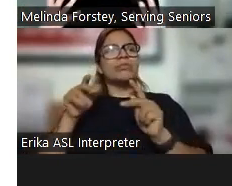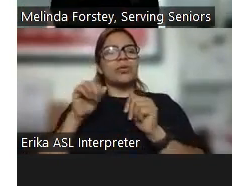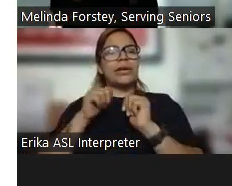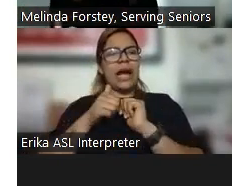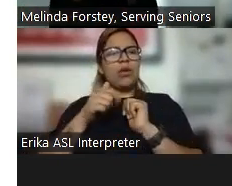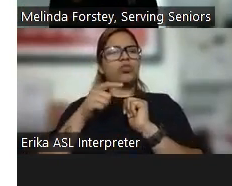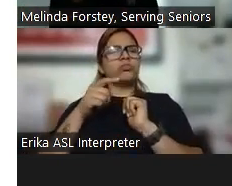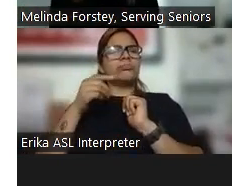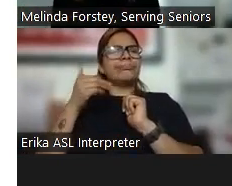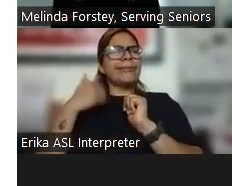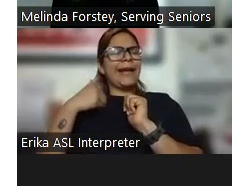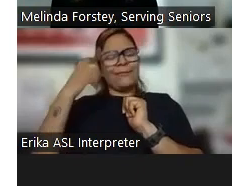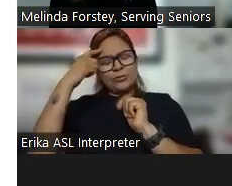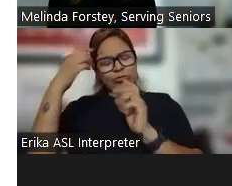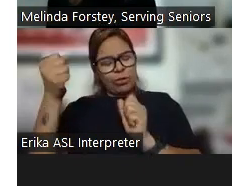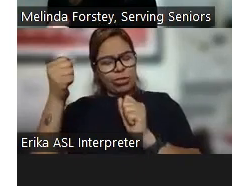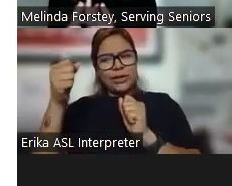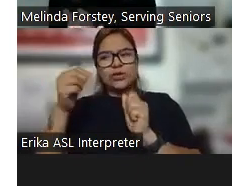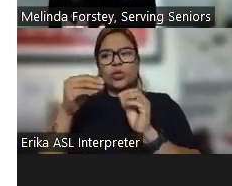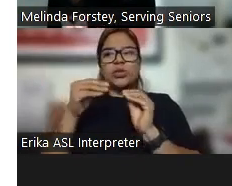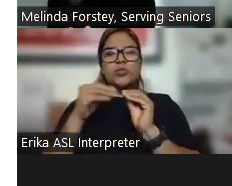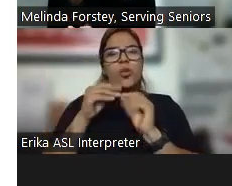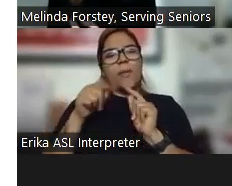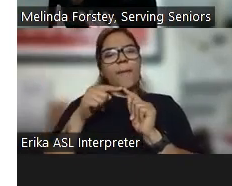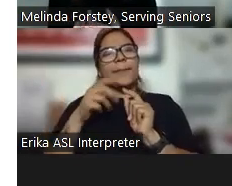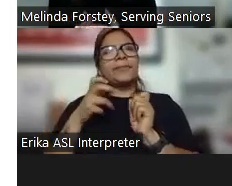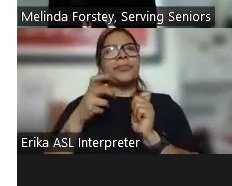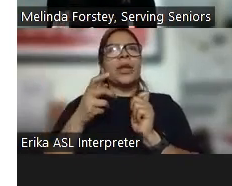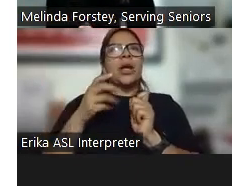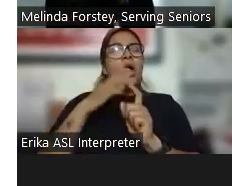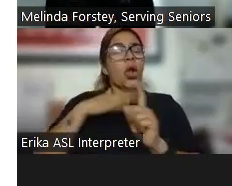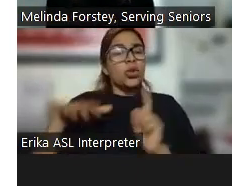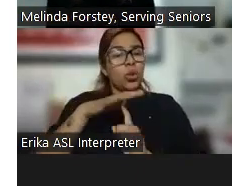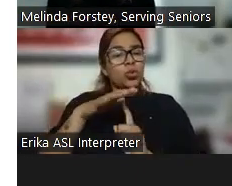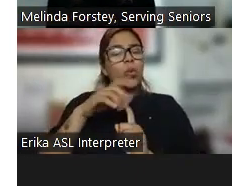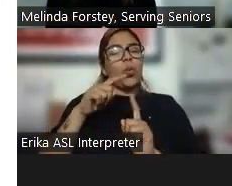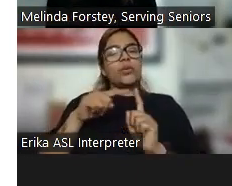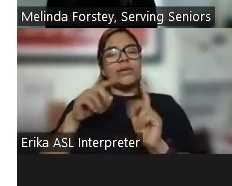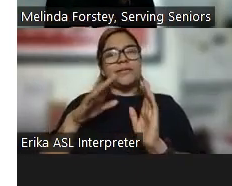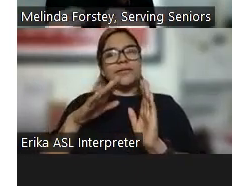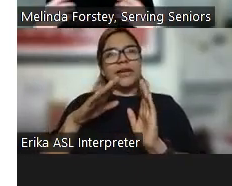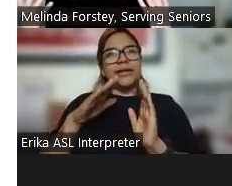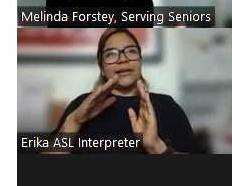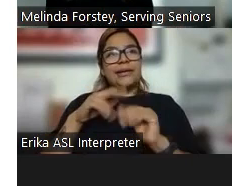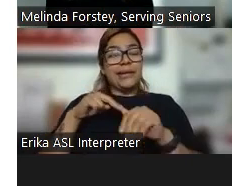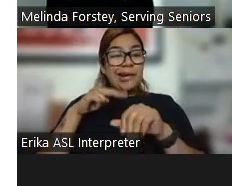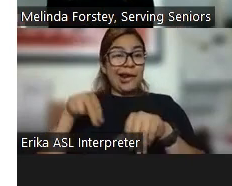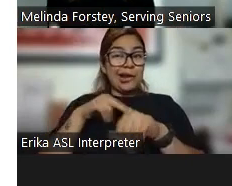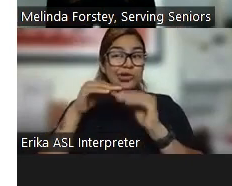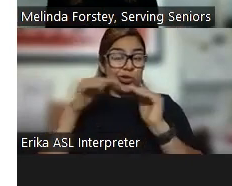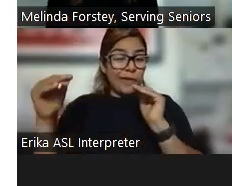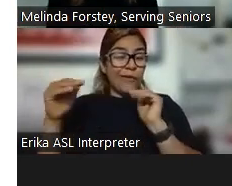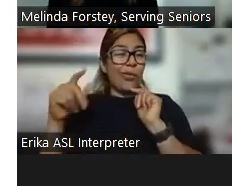elected officials. Again, this was at the local, state, and national level, met with a lot of